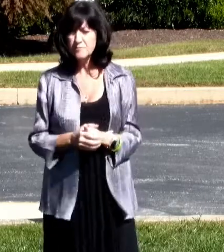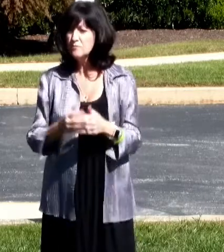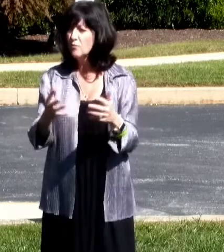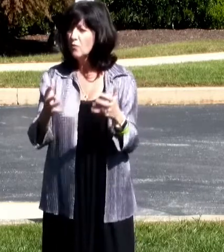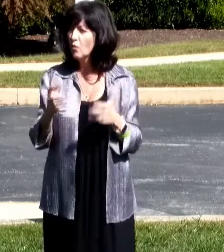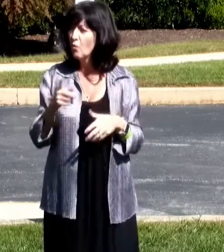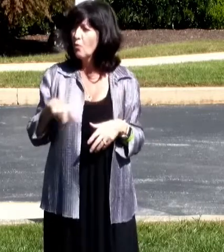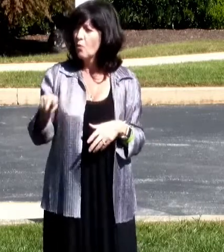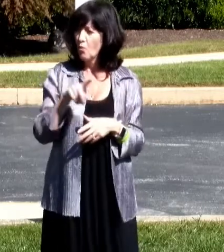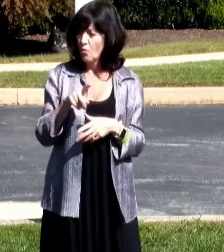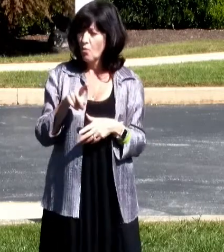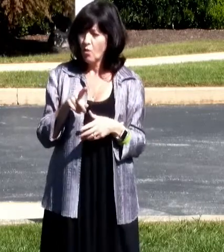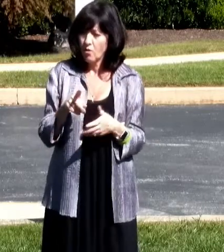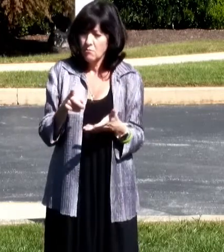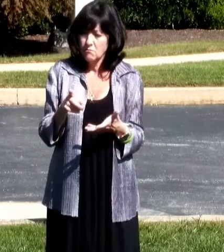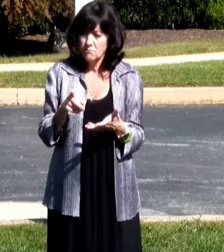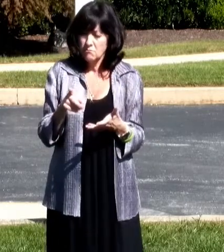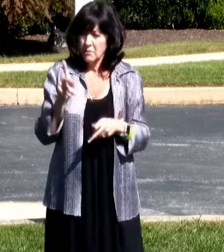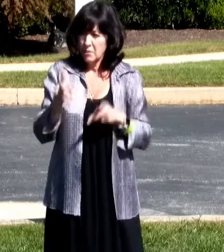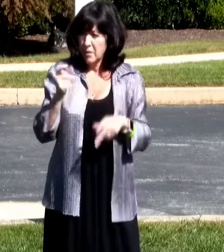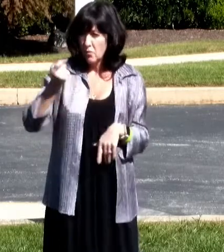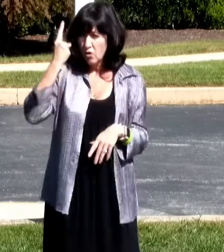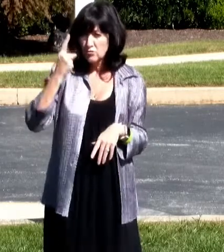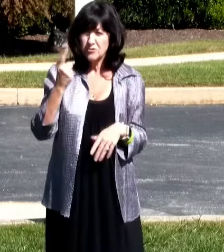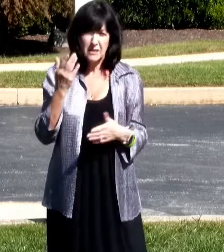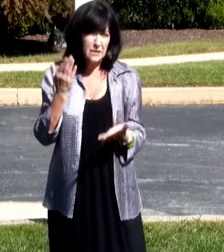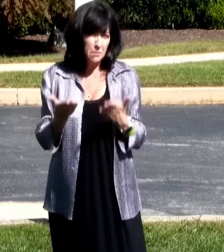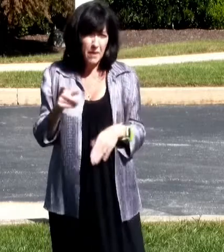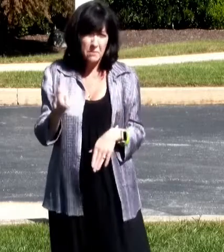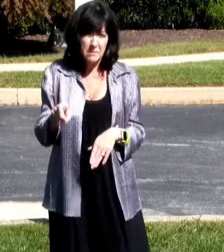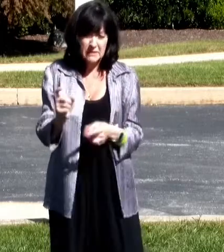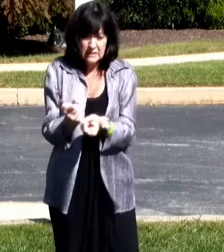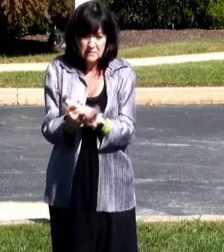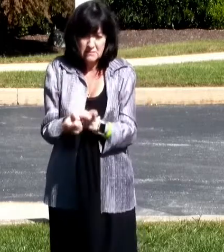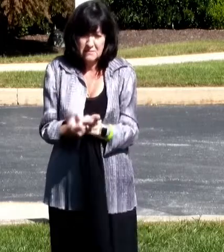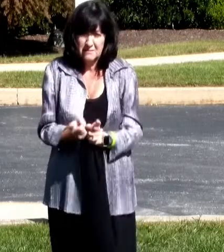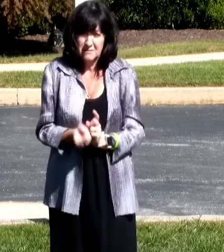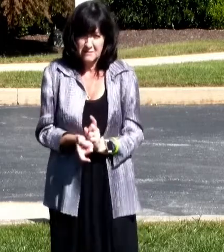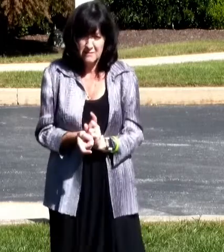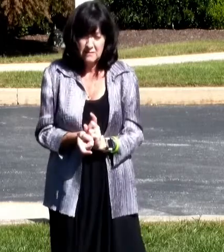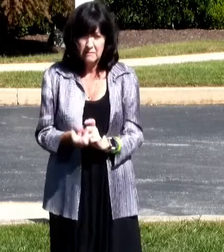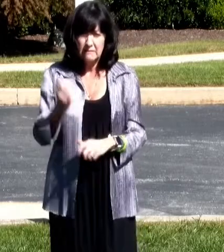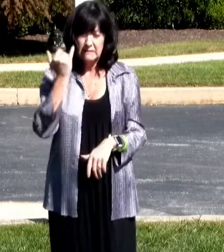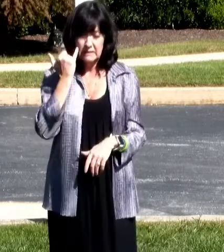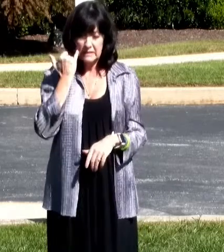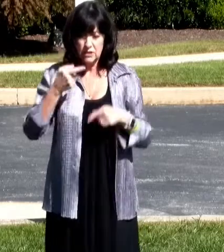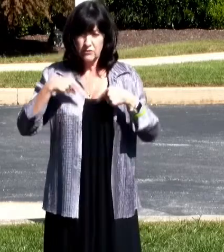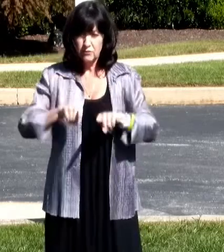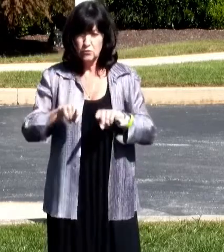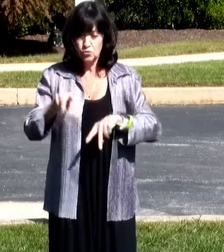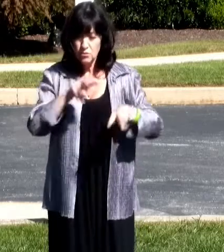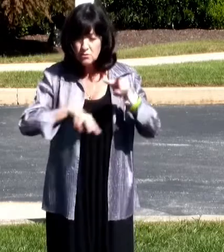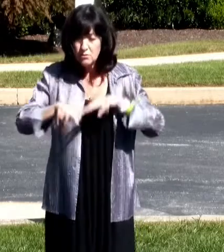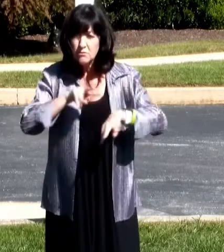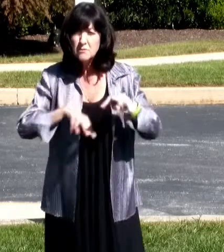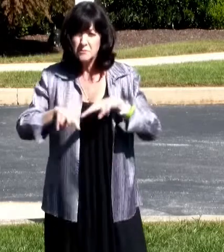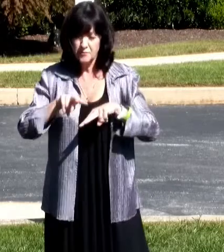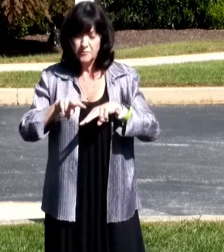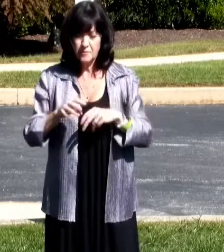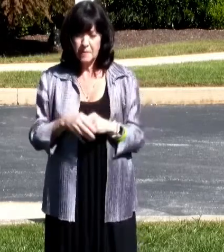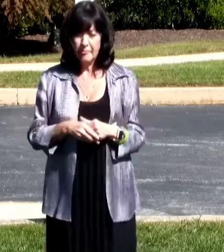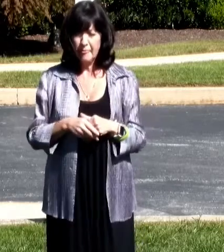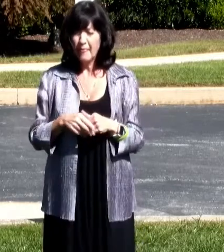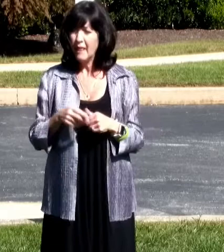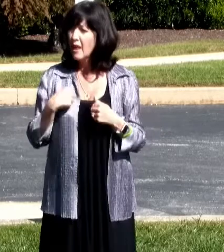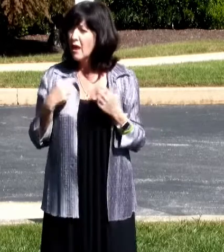to tweak when it will make improvements, but we're not going to retreat from the value statement that this piece of legislation represents. I'll try to be very